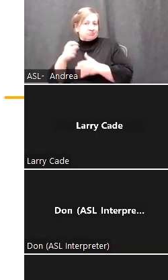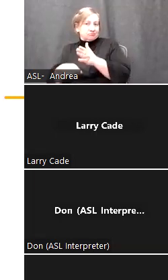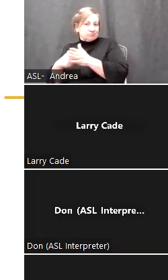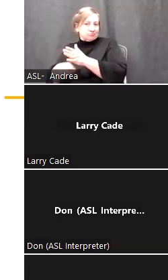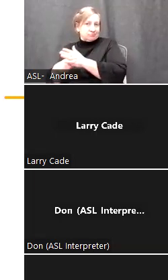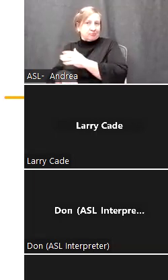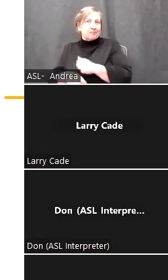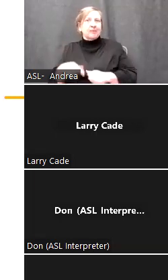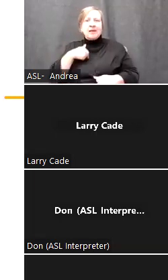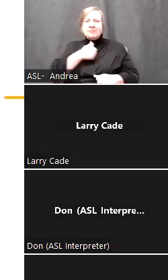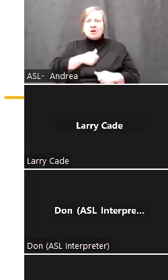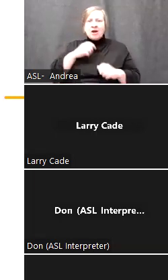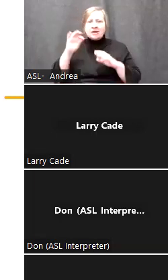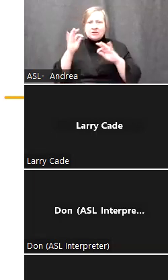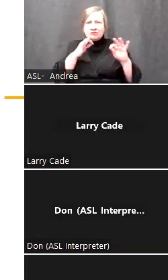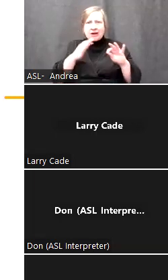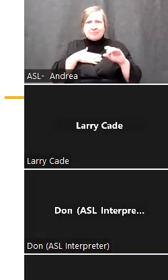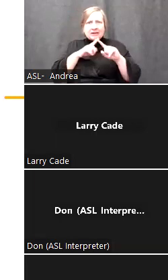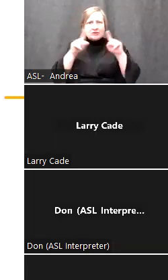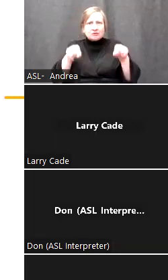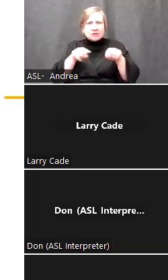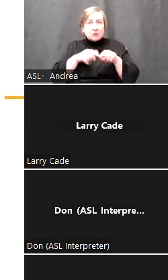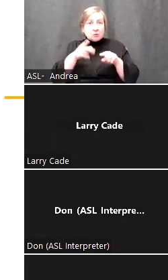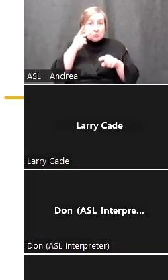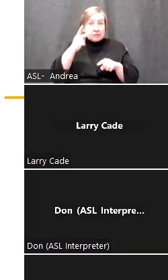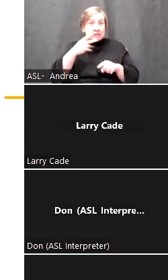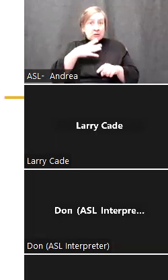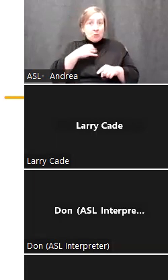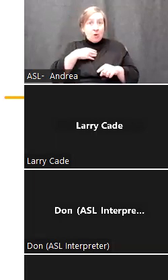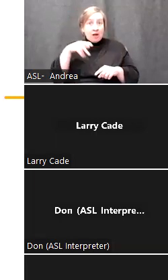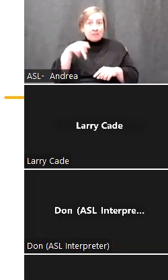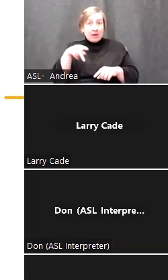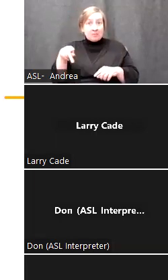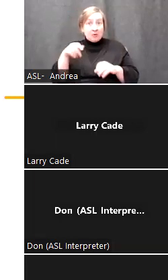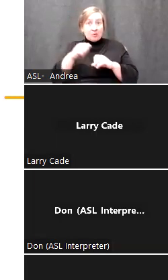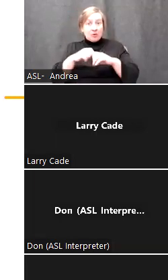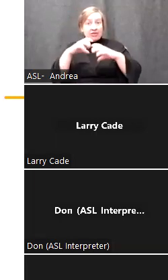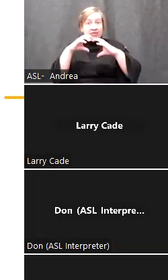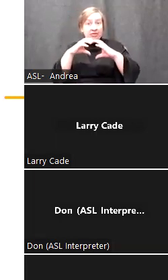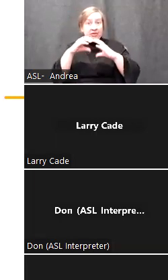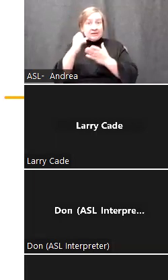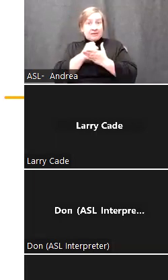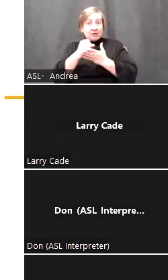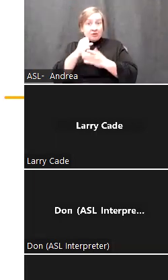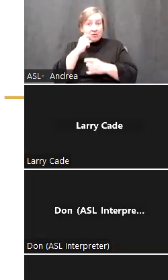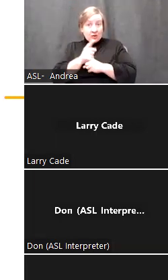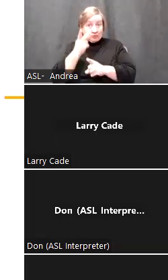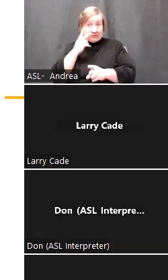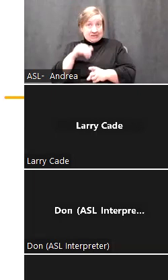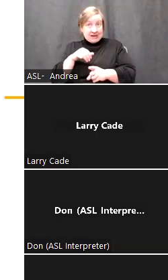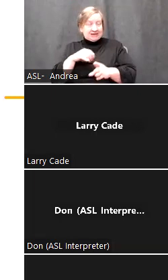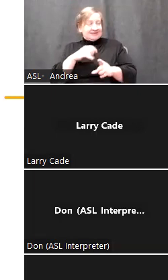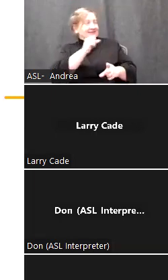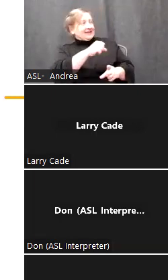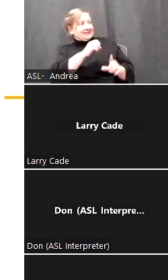I'm sorry, I was getting distracted by my screens. You are seeing the white PowerPoint slide with the debit card picture on it, correct? Correct.